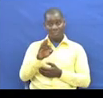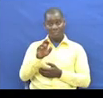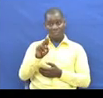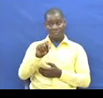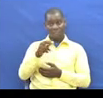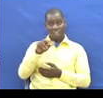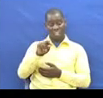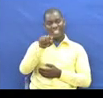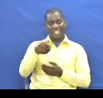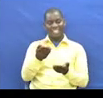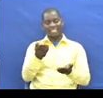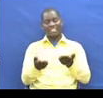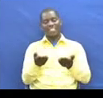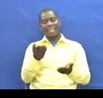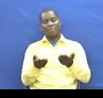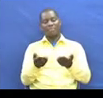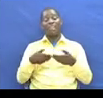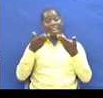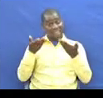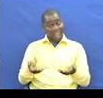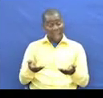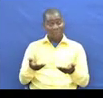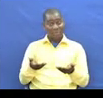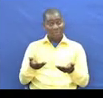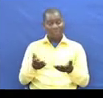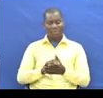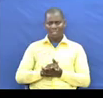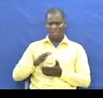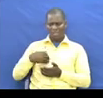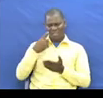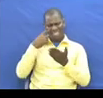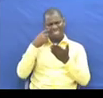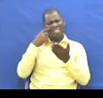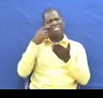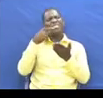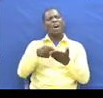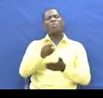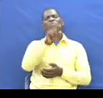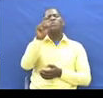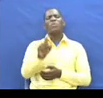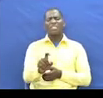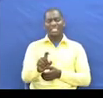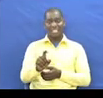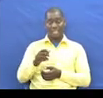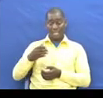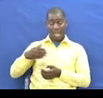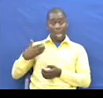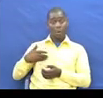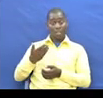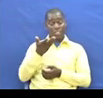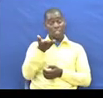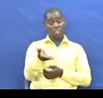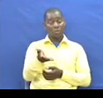as the concept is the same. It's the same. Now, let us have a look on some few